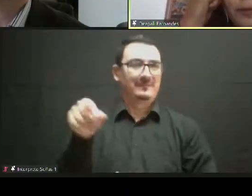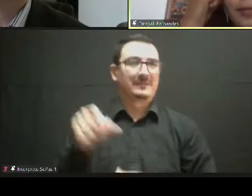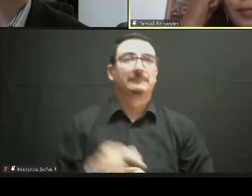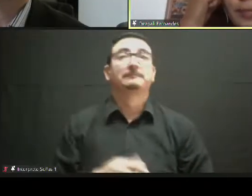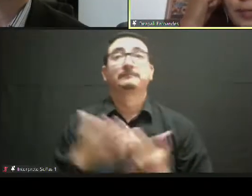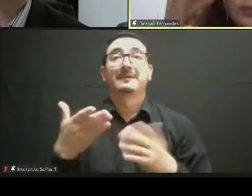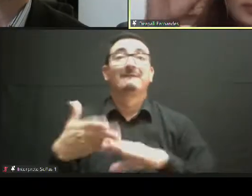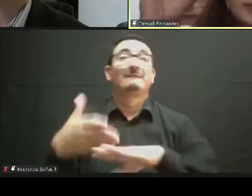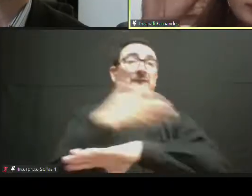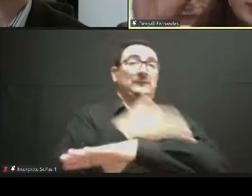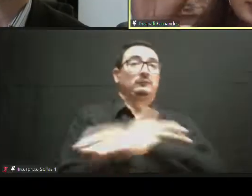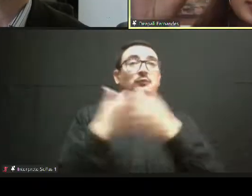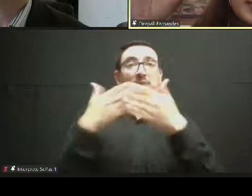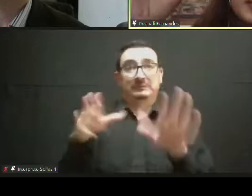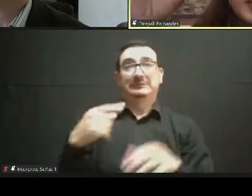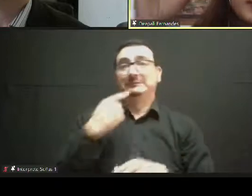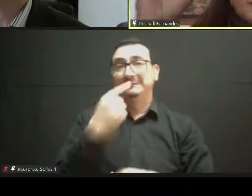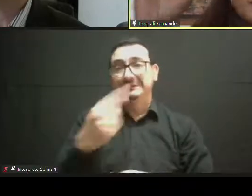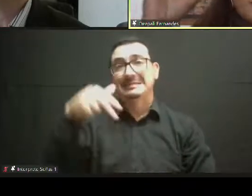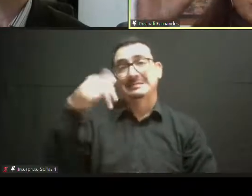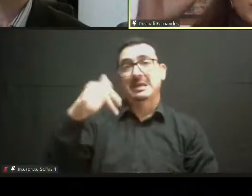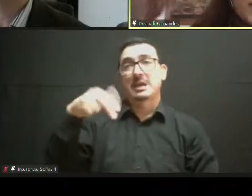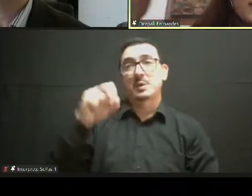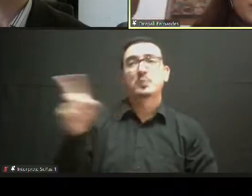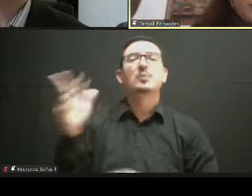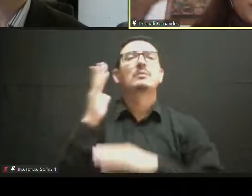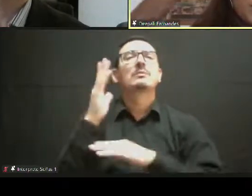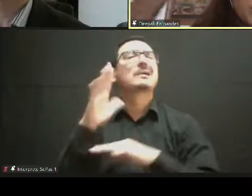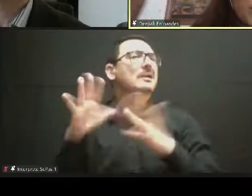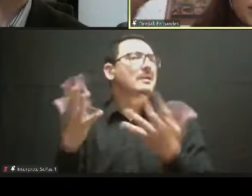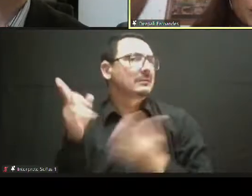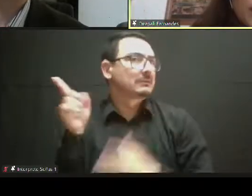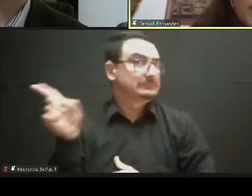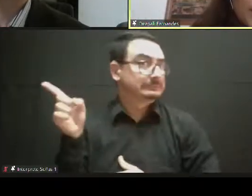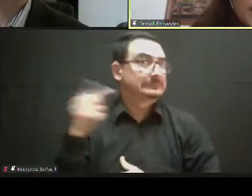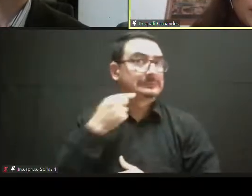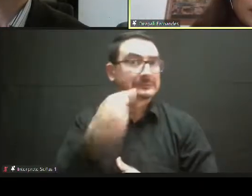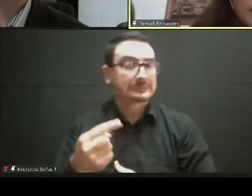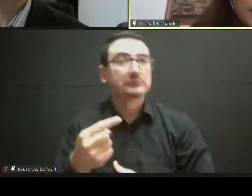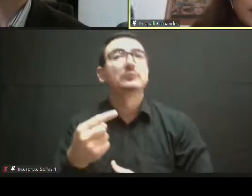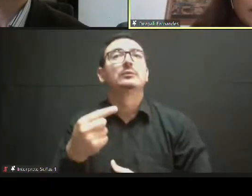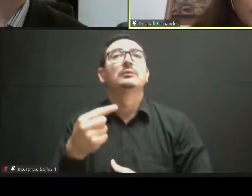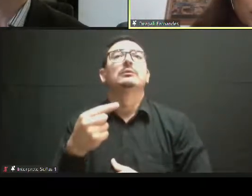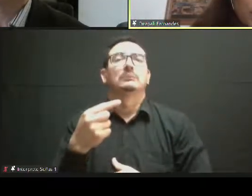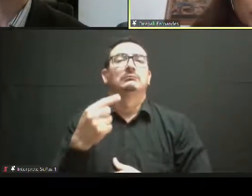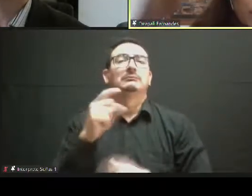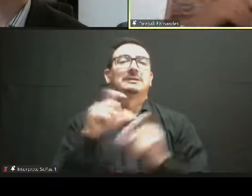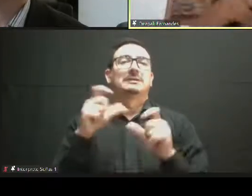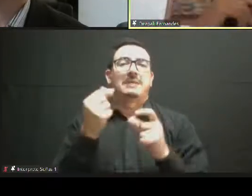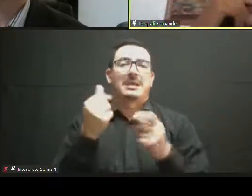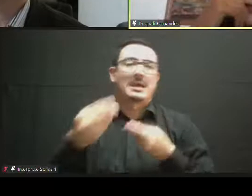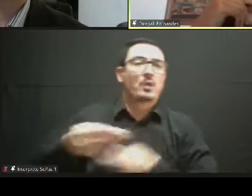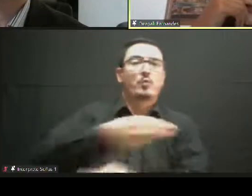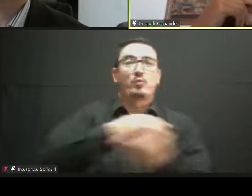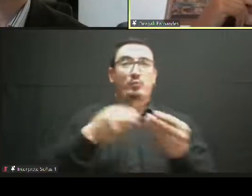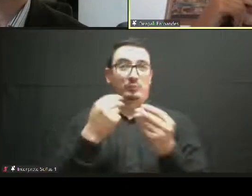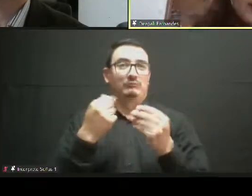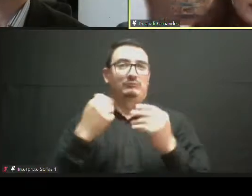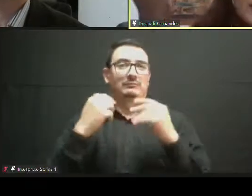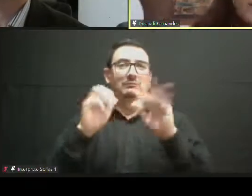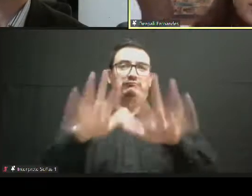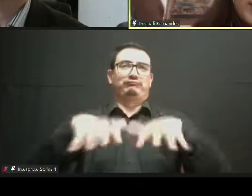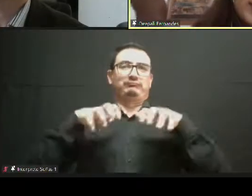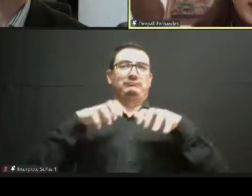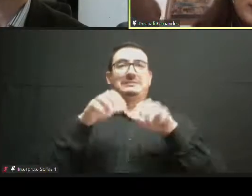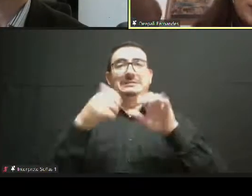Forum statistic that said that basically 54% of people will need to be upskilled in the future going forward. And